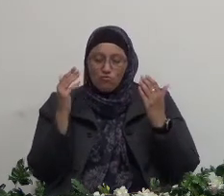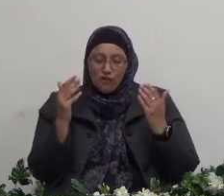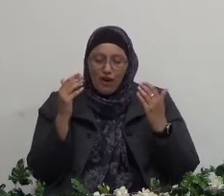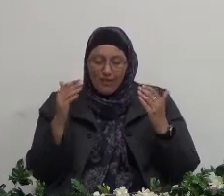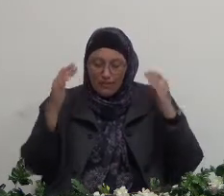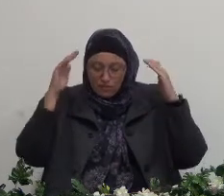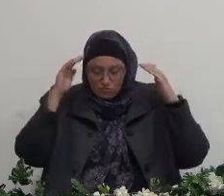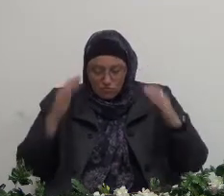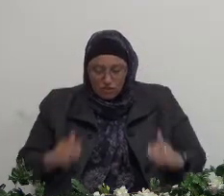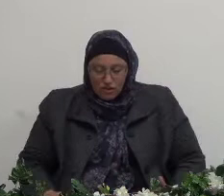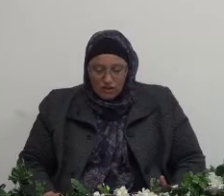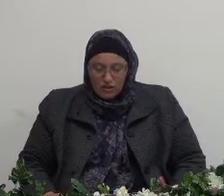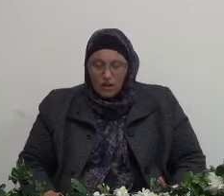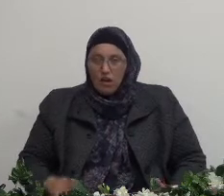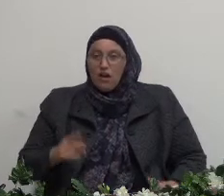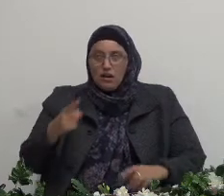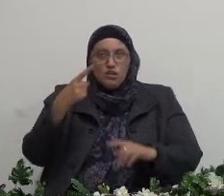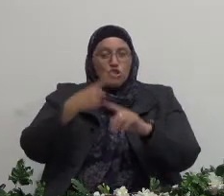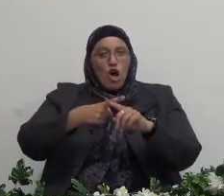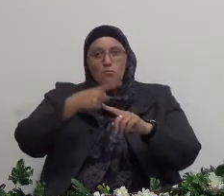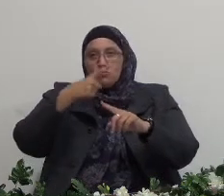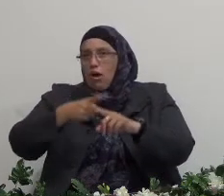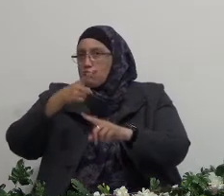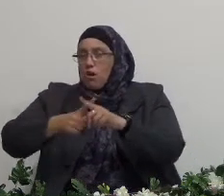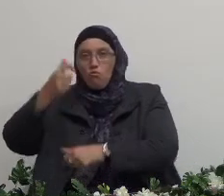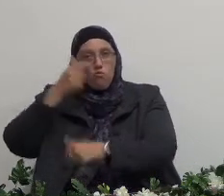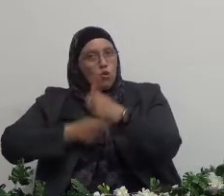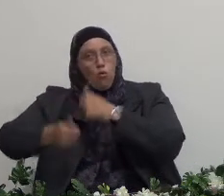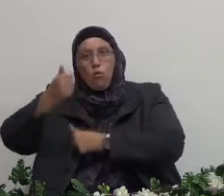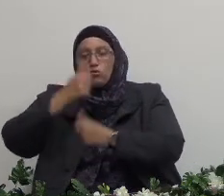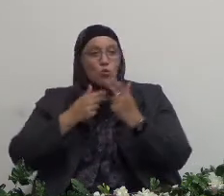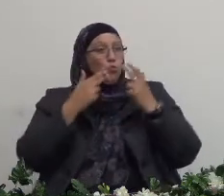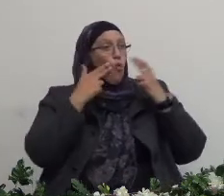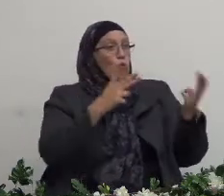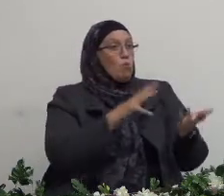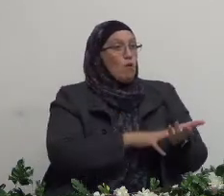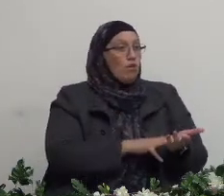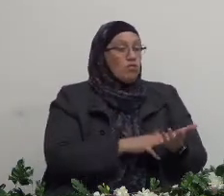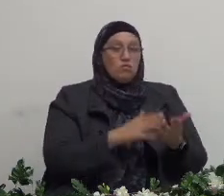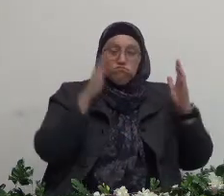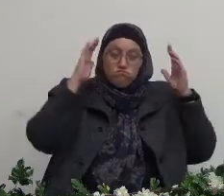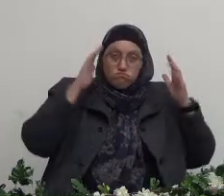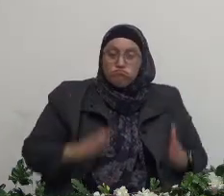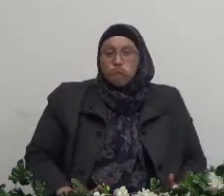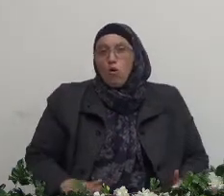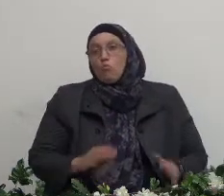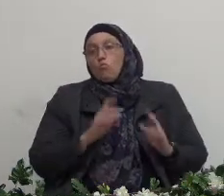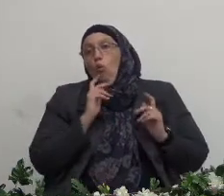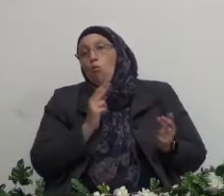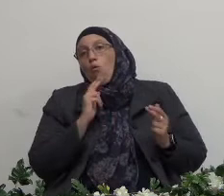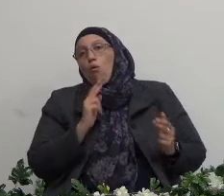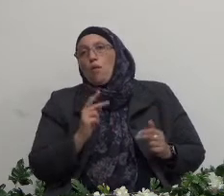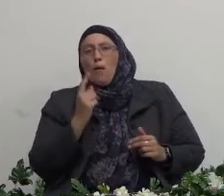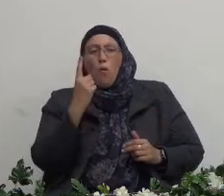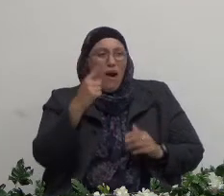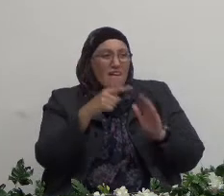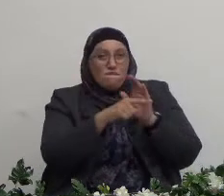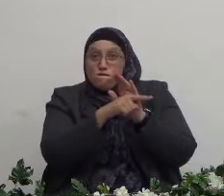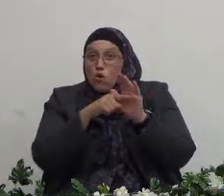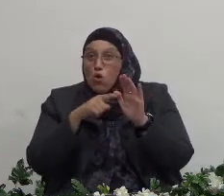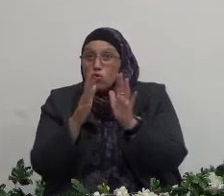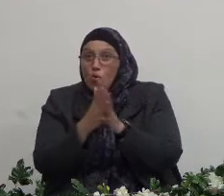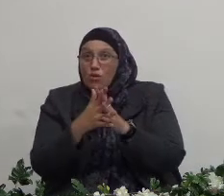are astronomical when you compare them to any other month. In fact, when I read a verse in the Quran, one verse in the